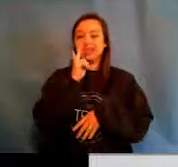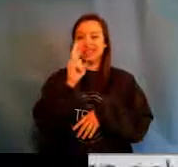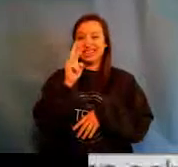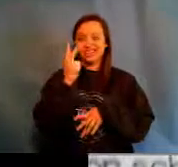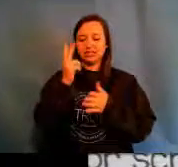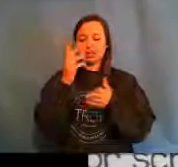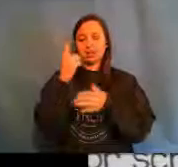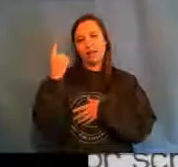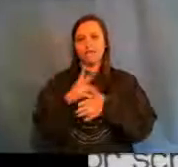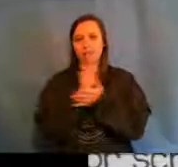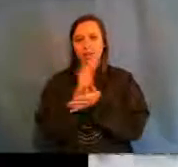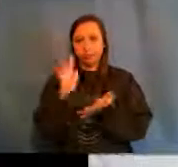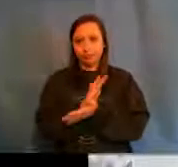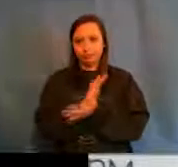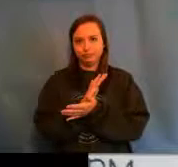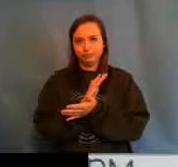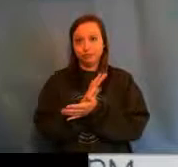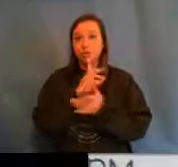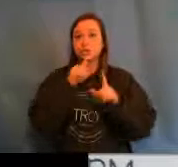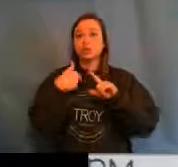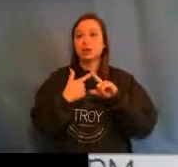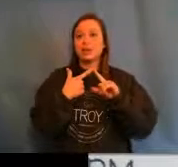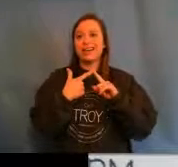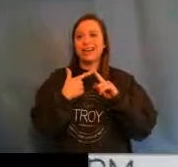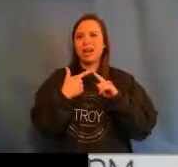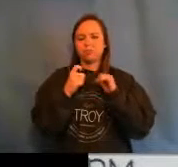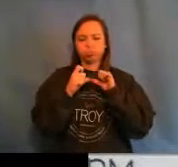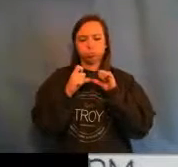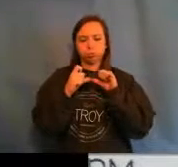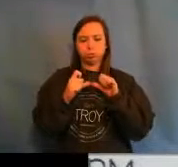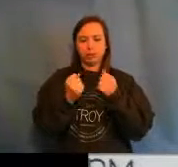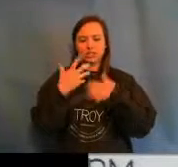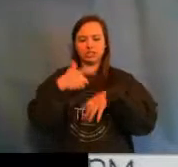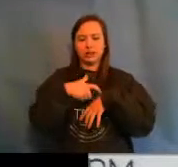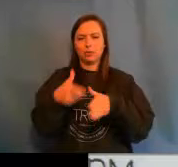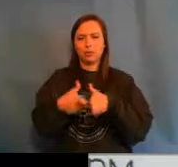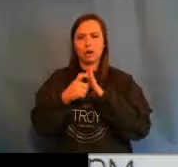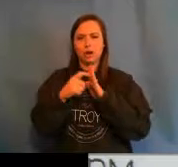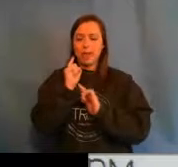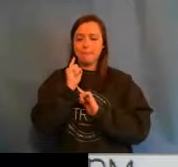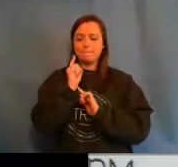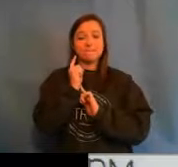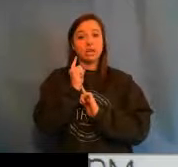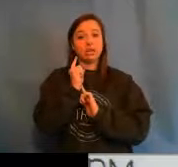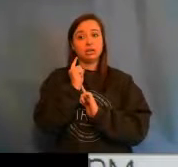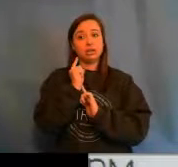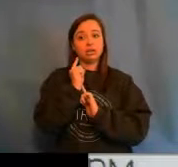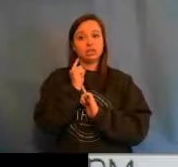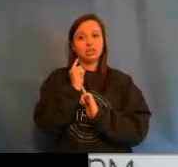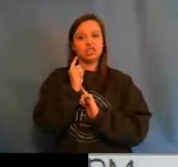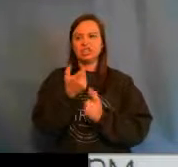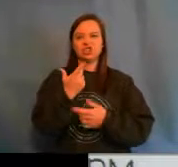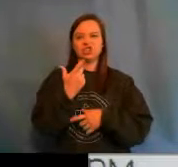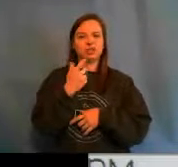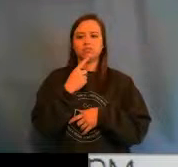second half of this worksheet. We're talking about how long something takes. Remember, a minute is how long it takes for us to